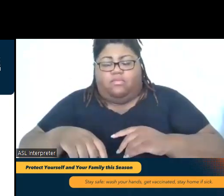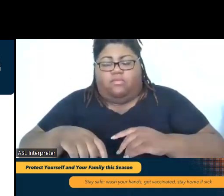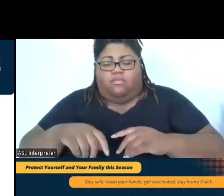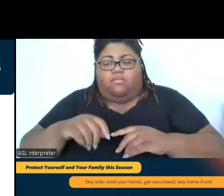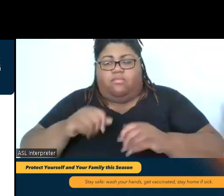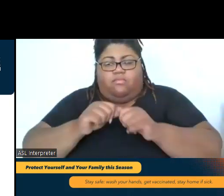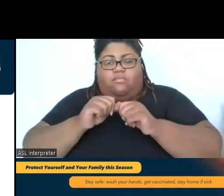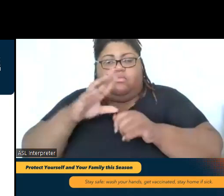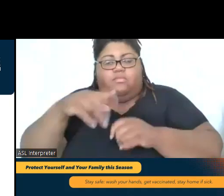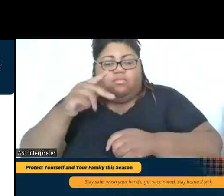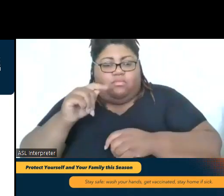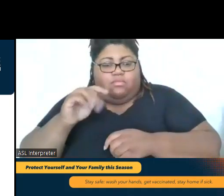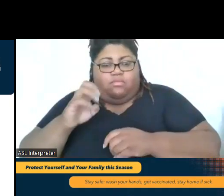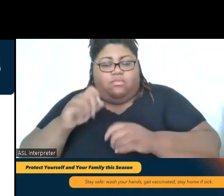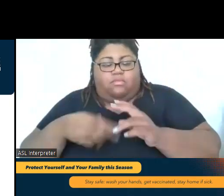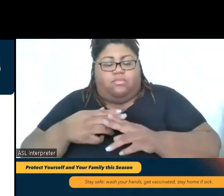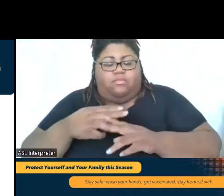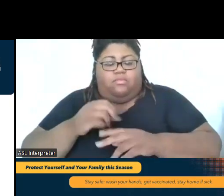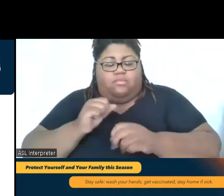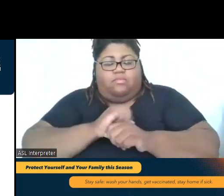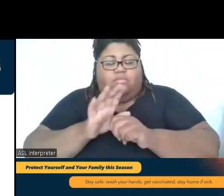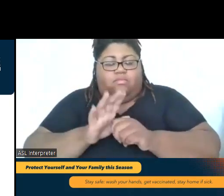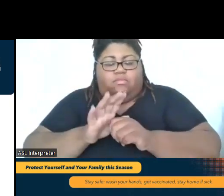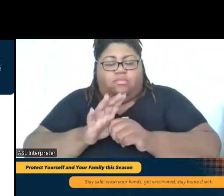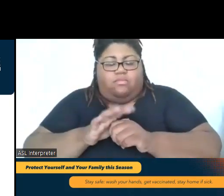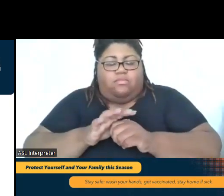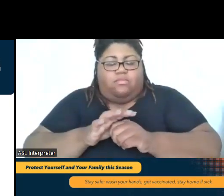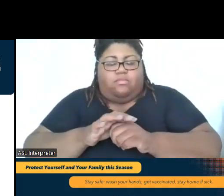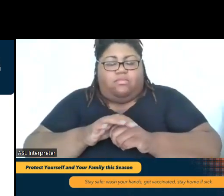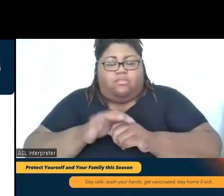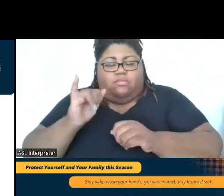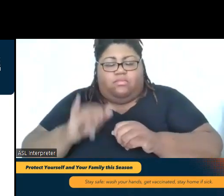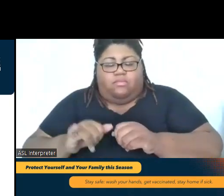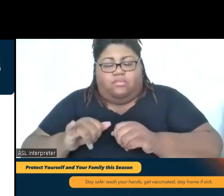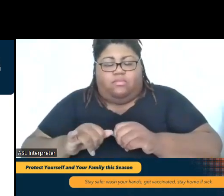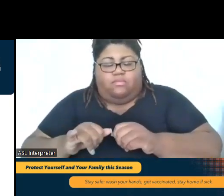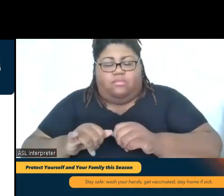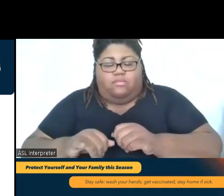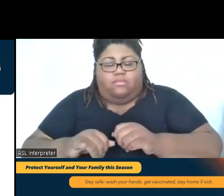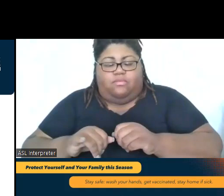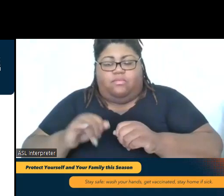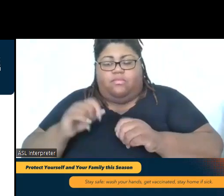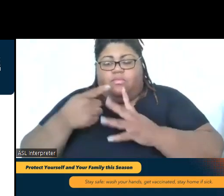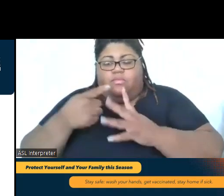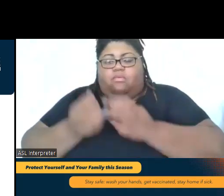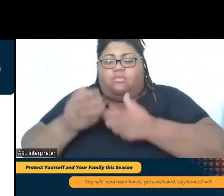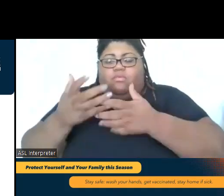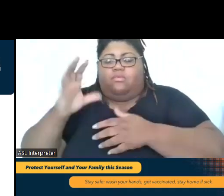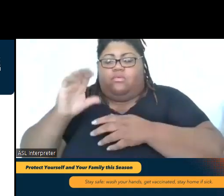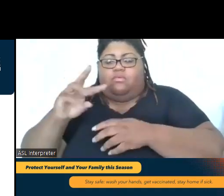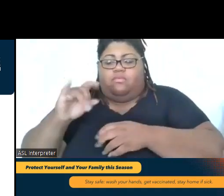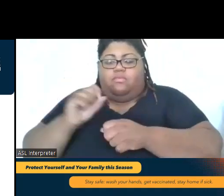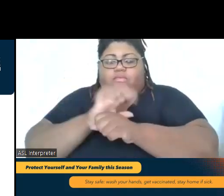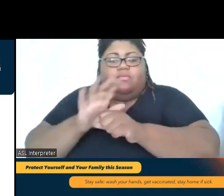think what's unique about the SARS-CoV-2 virus, the one that causes COVID-19, is it's a new virus where